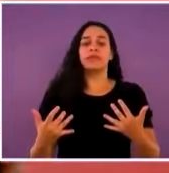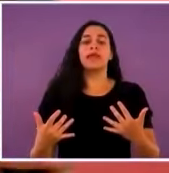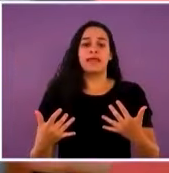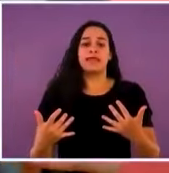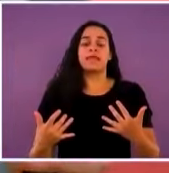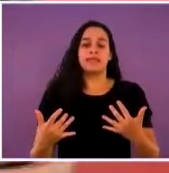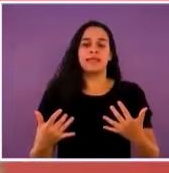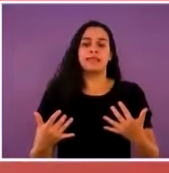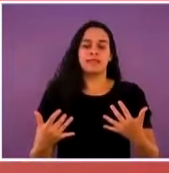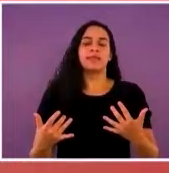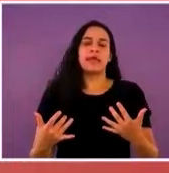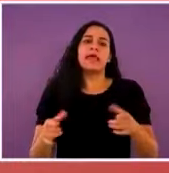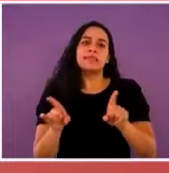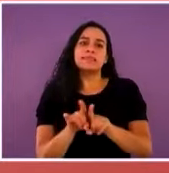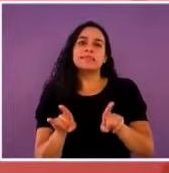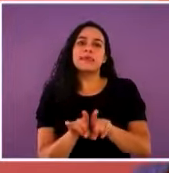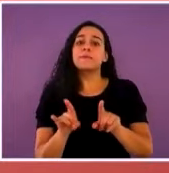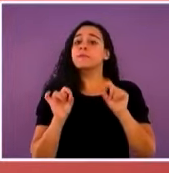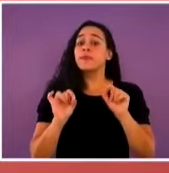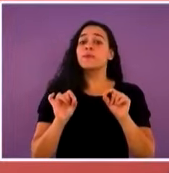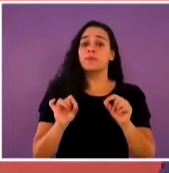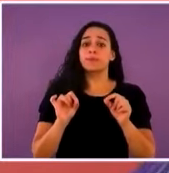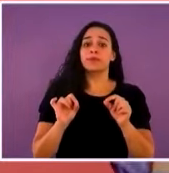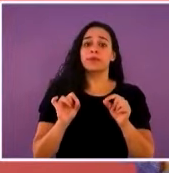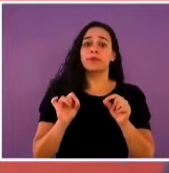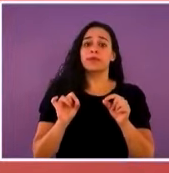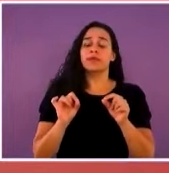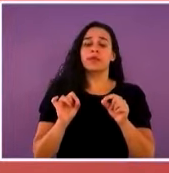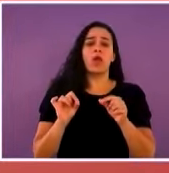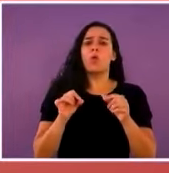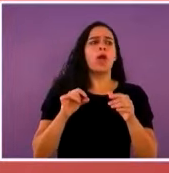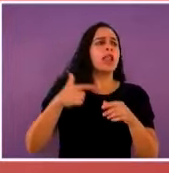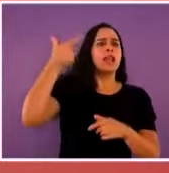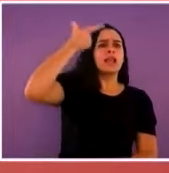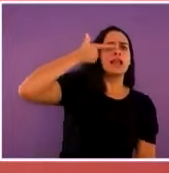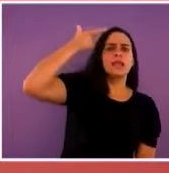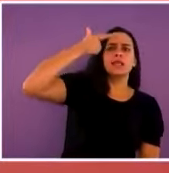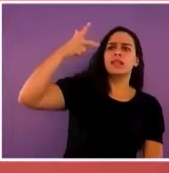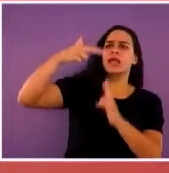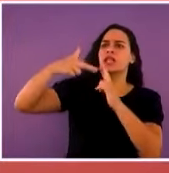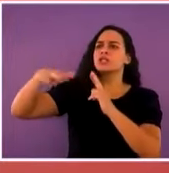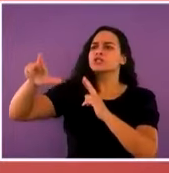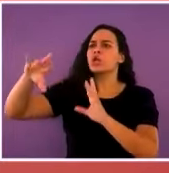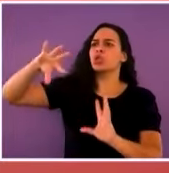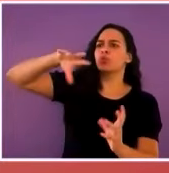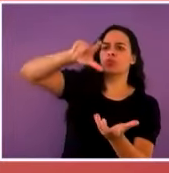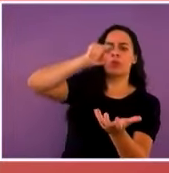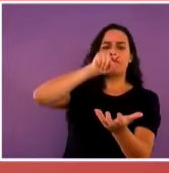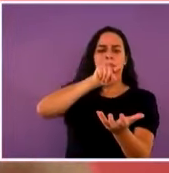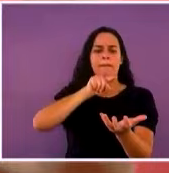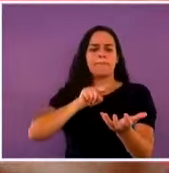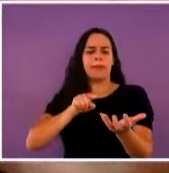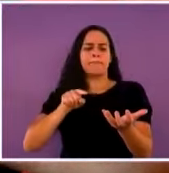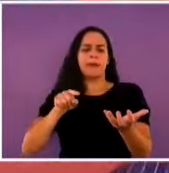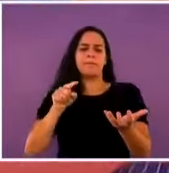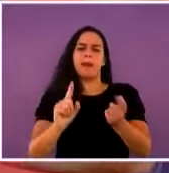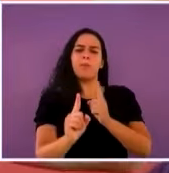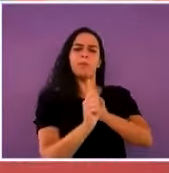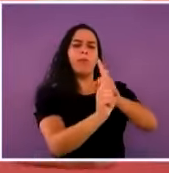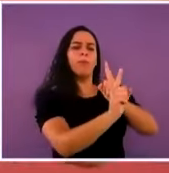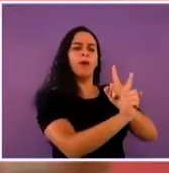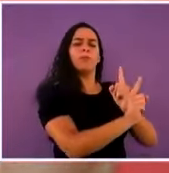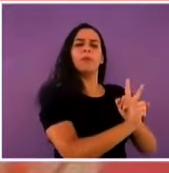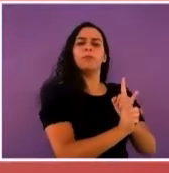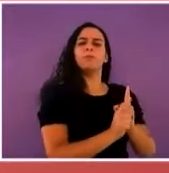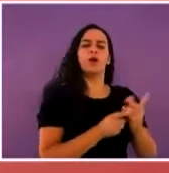world and at the Vatican. Ele está se reunindo com diversos líderes religiosos ao redor do mundo e também no Vaticano. Sending the